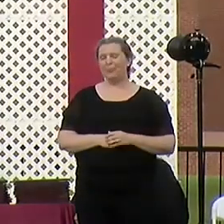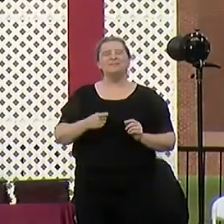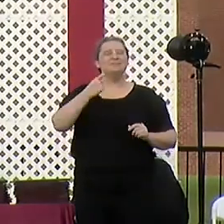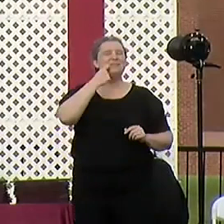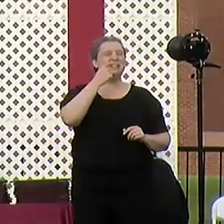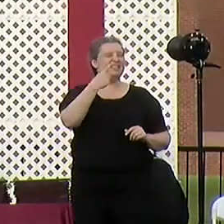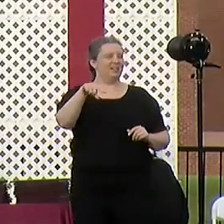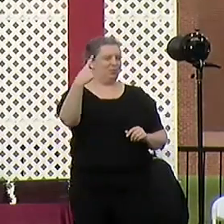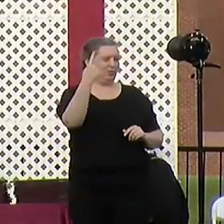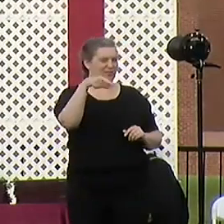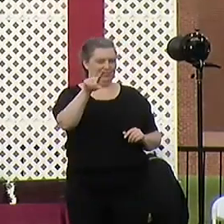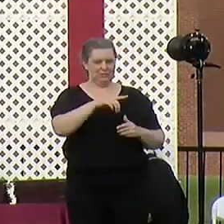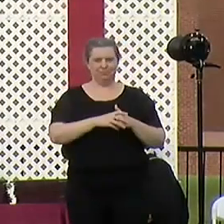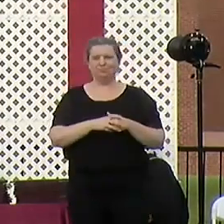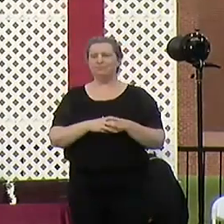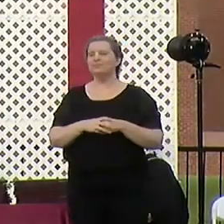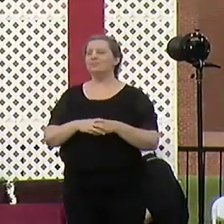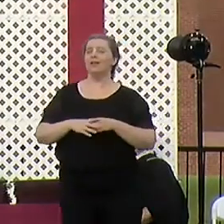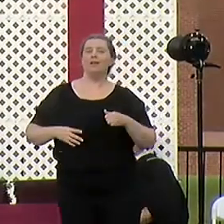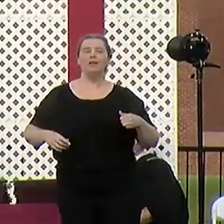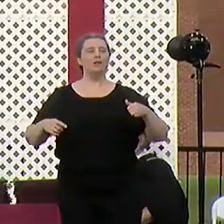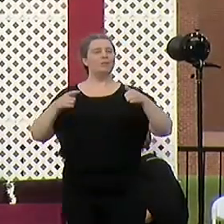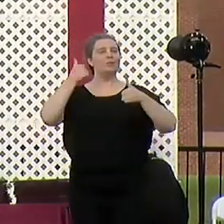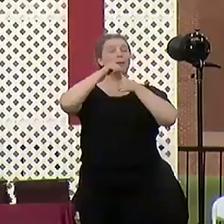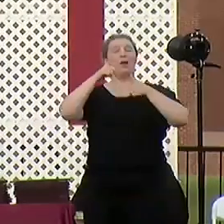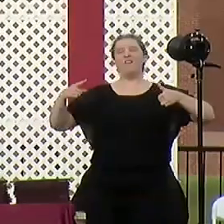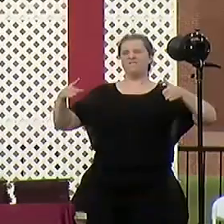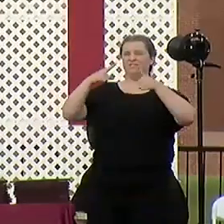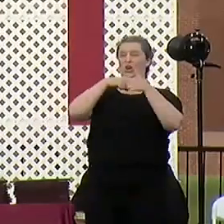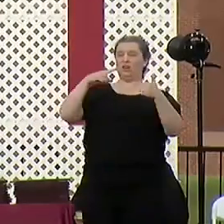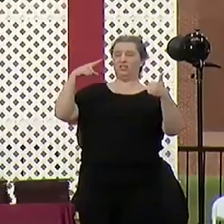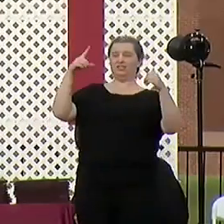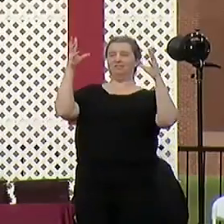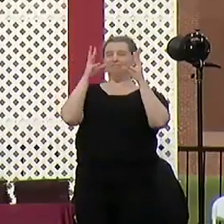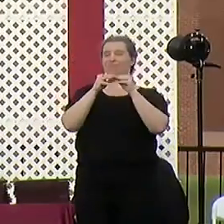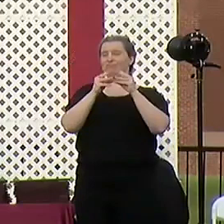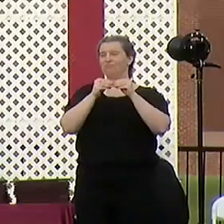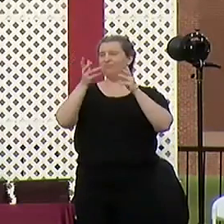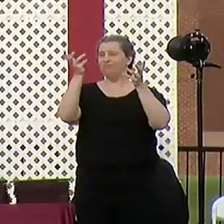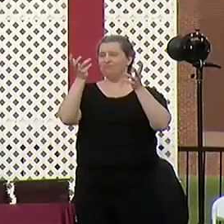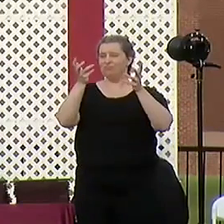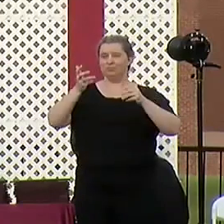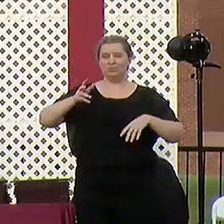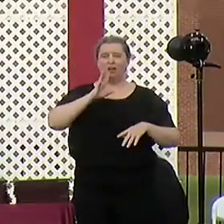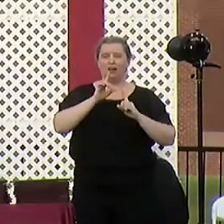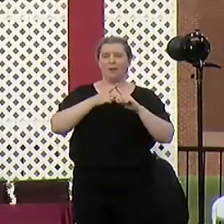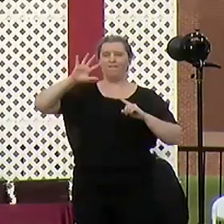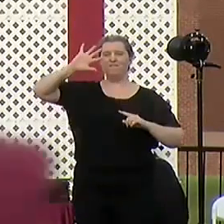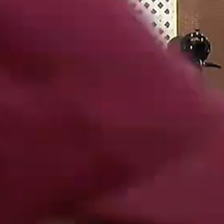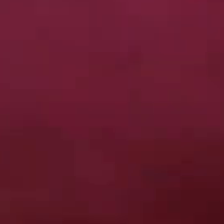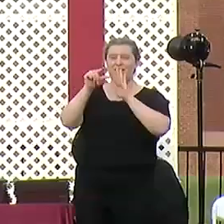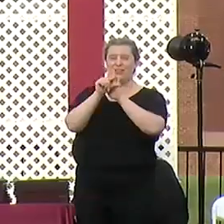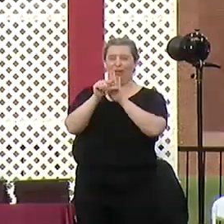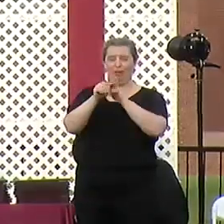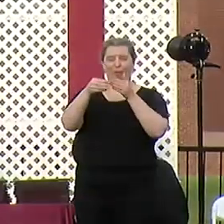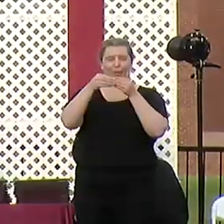one of you recalled our first conversation about leadership in fifth grade. And I can't